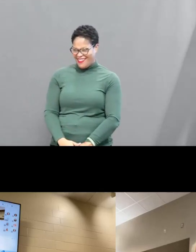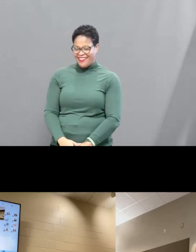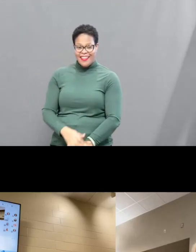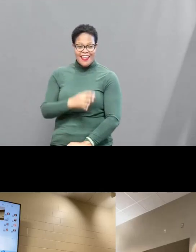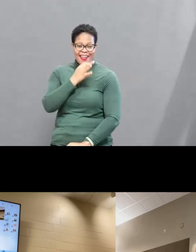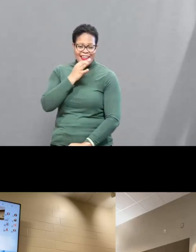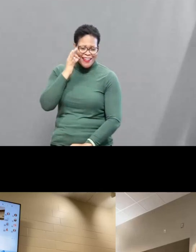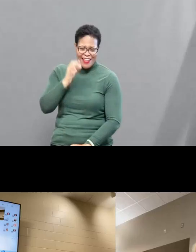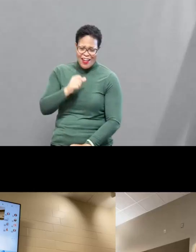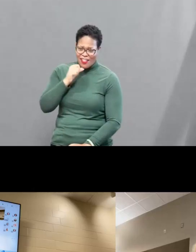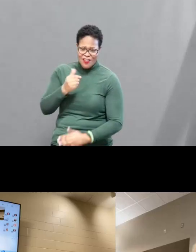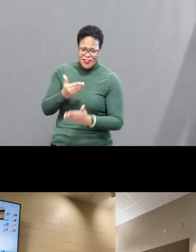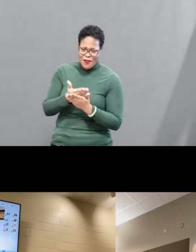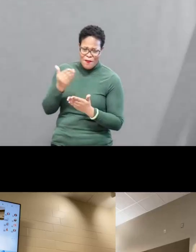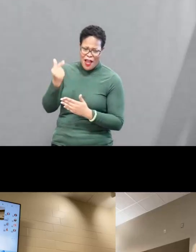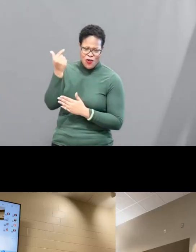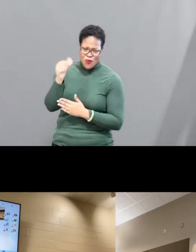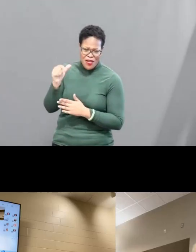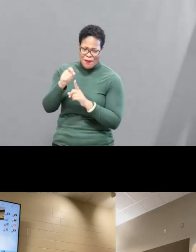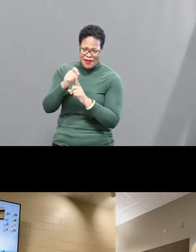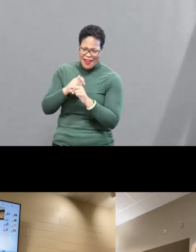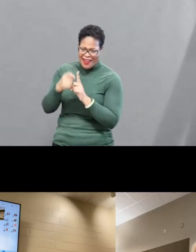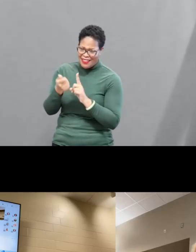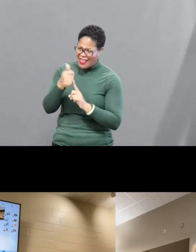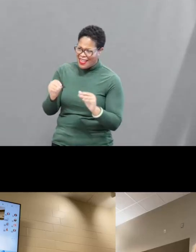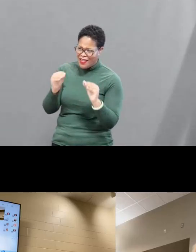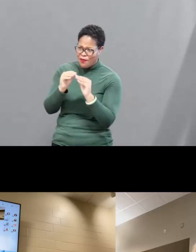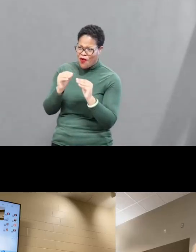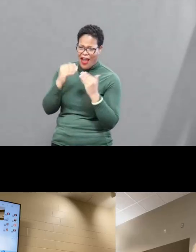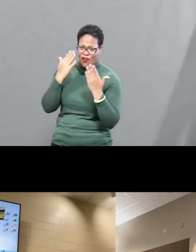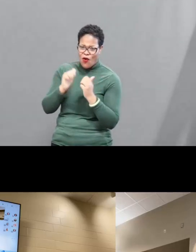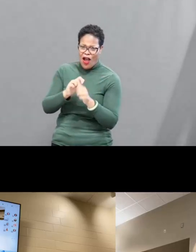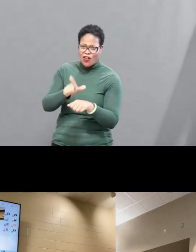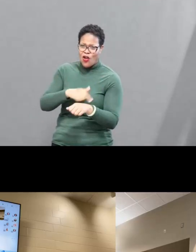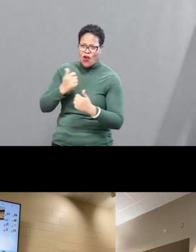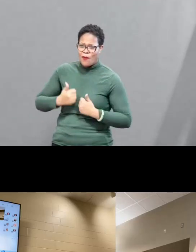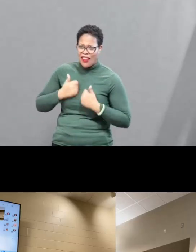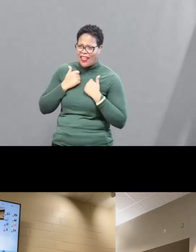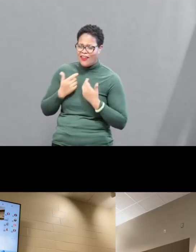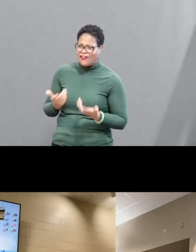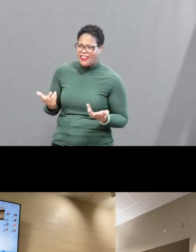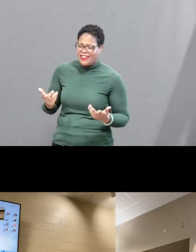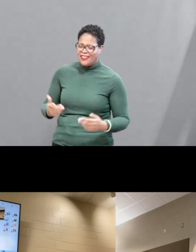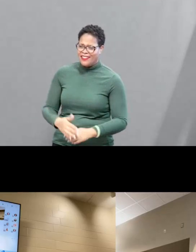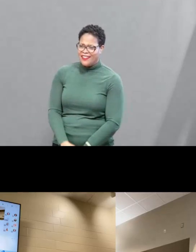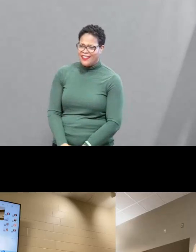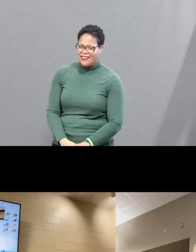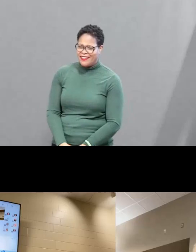Gary don't even buy green bananas anymore. I don't know how long I'm gonna live.